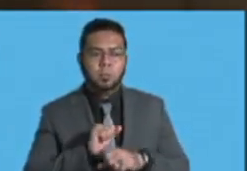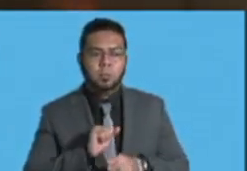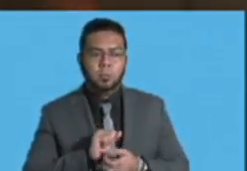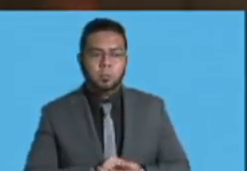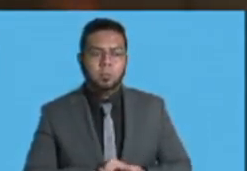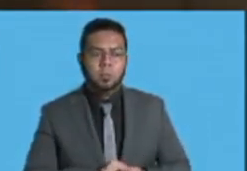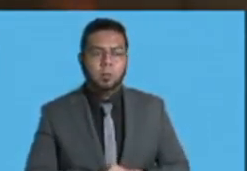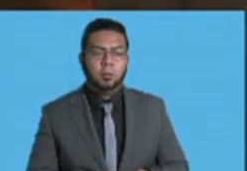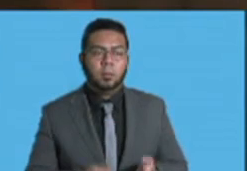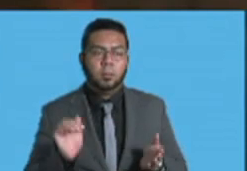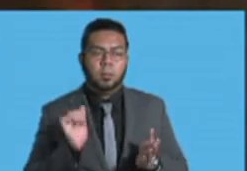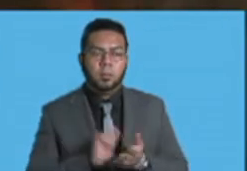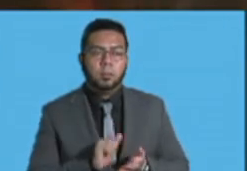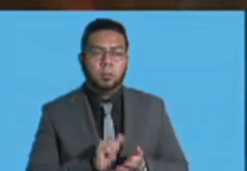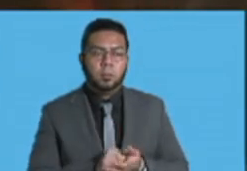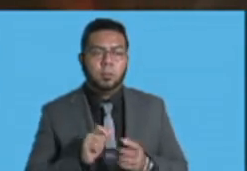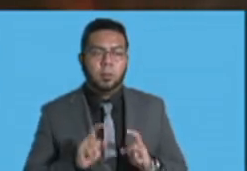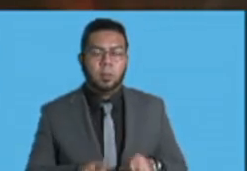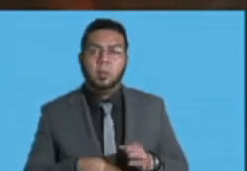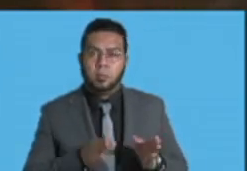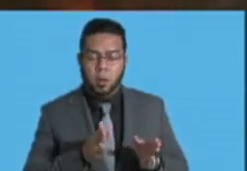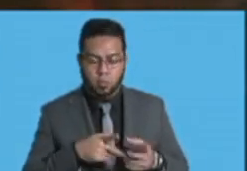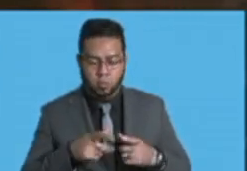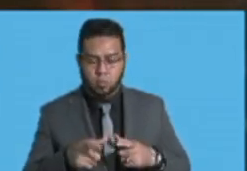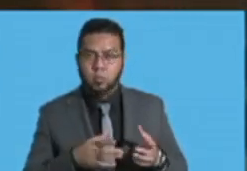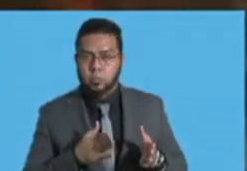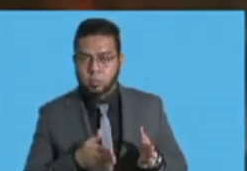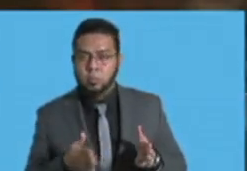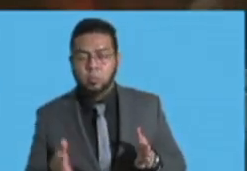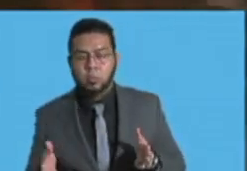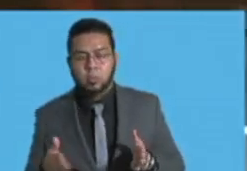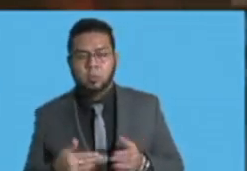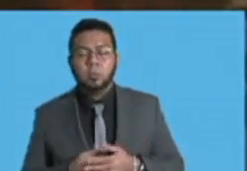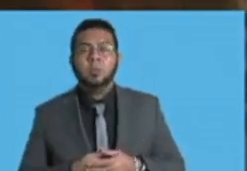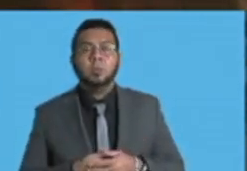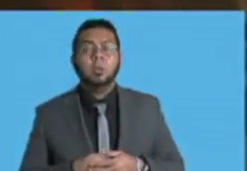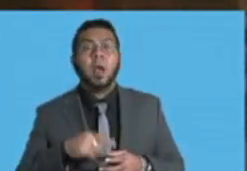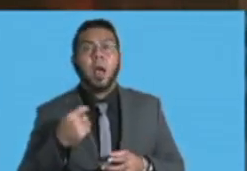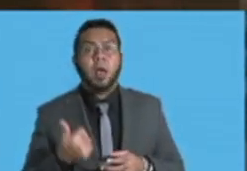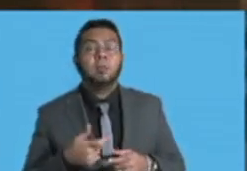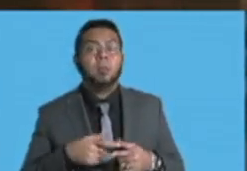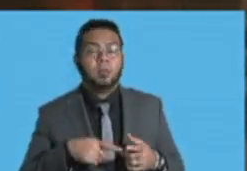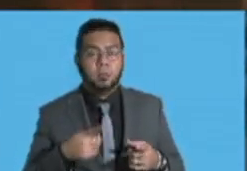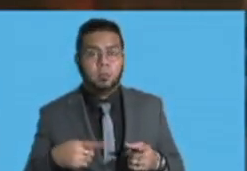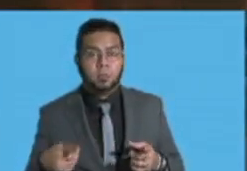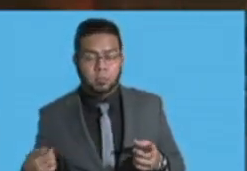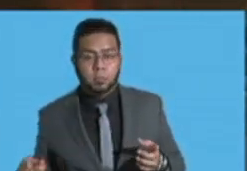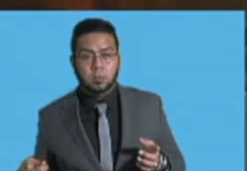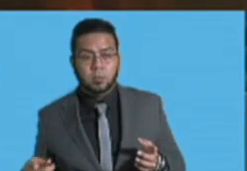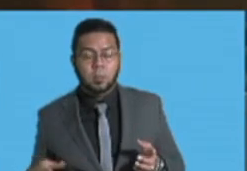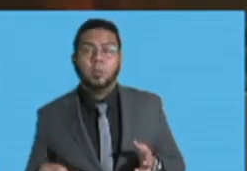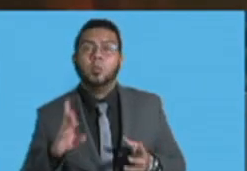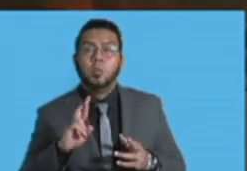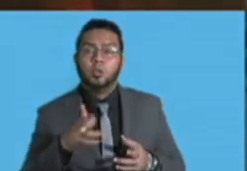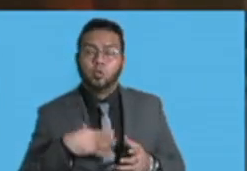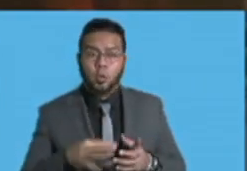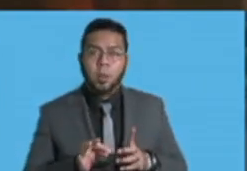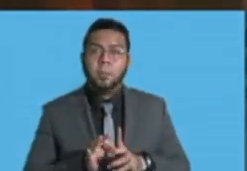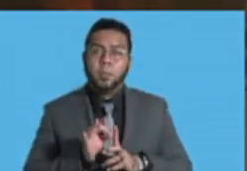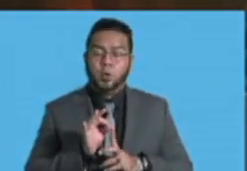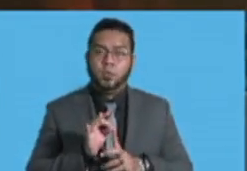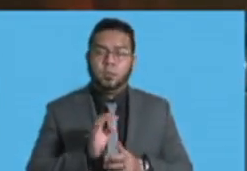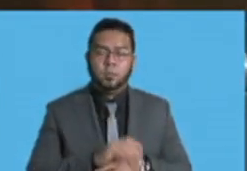properly resolved and managed as enormous potential. After commendable initiative is to improve the national